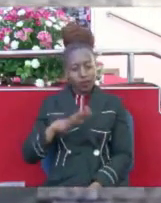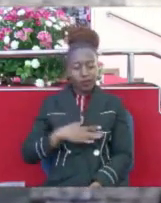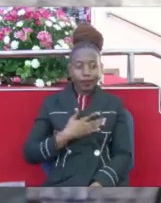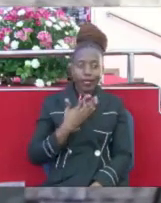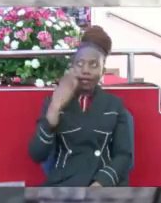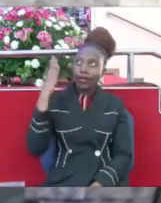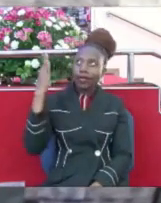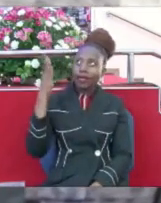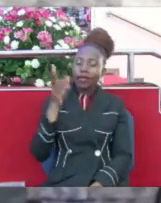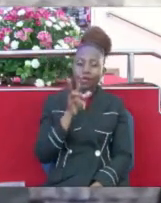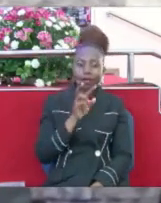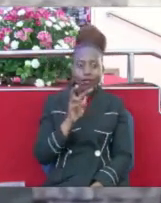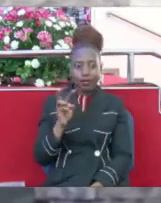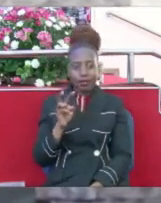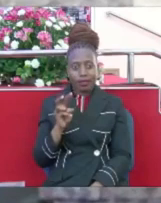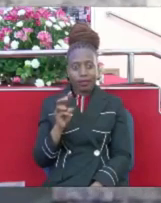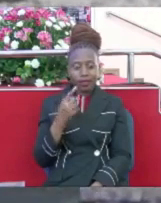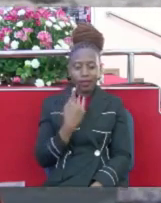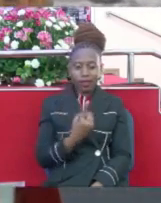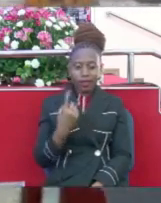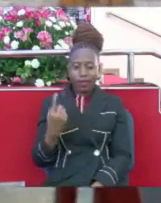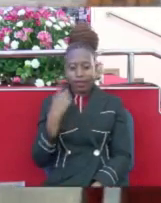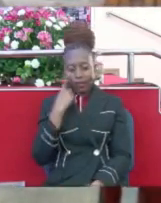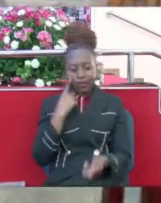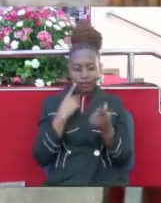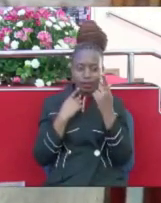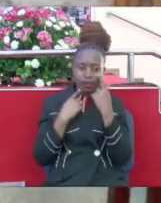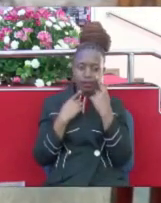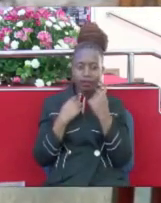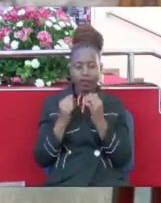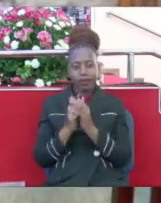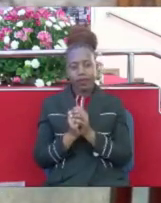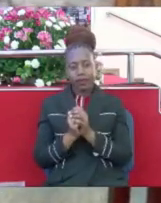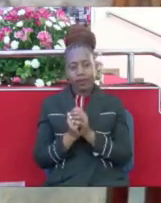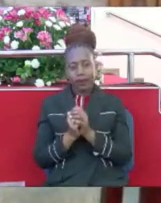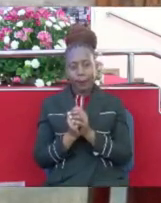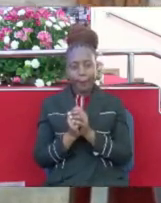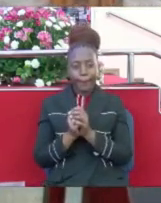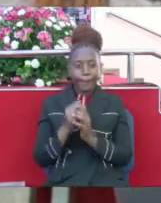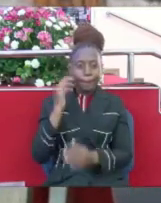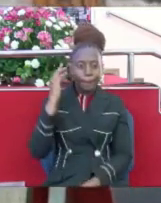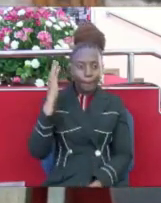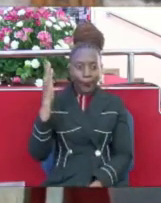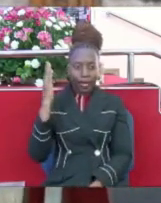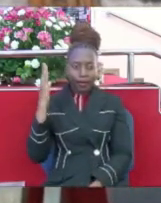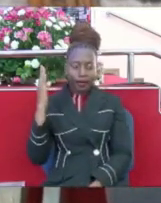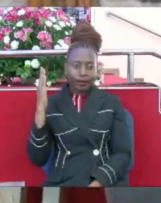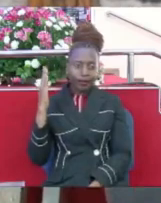sees each tear that falls, and he hears me